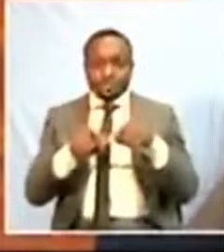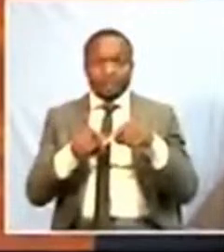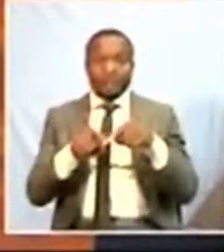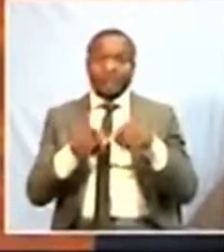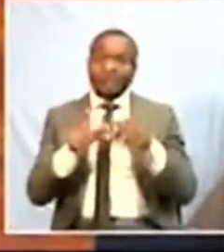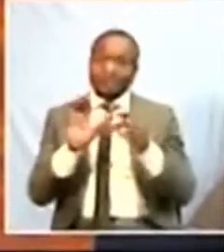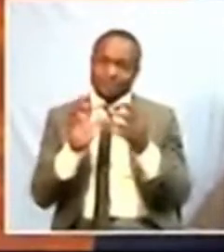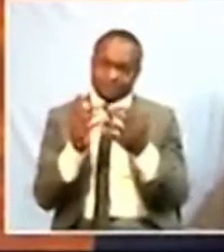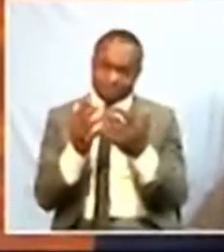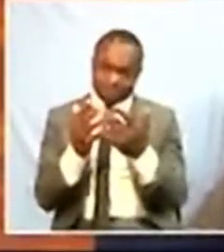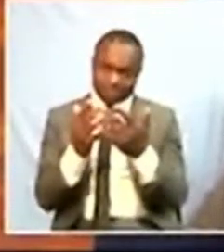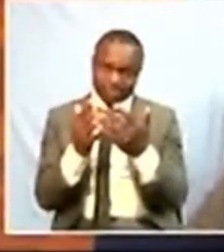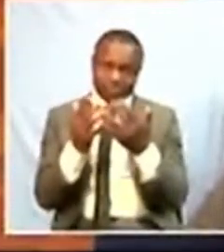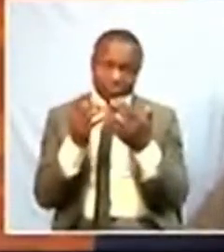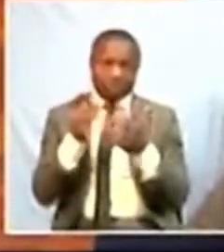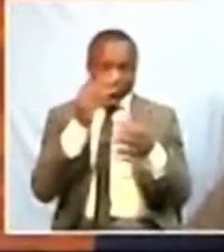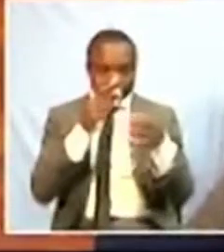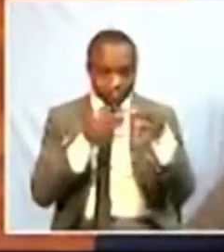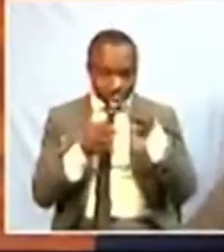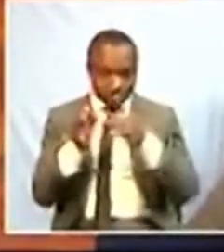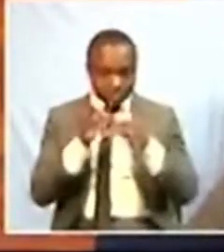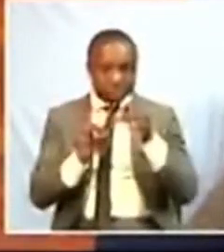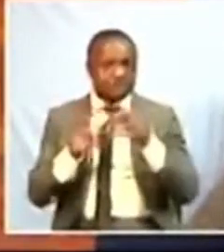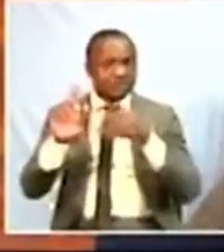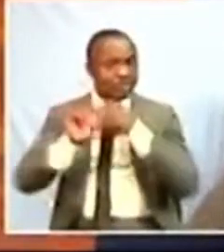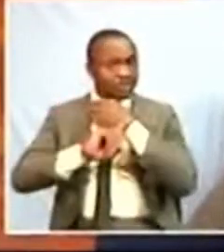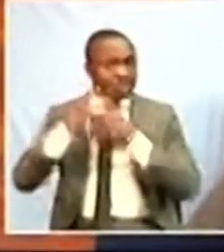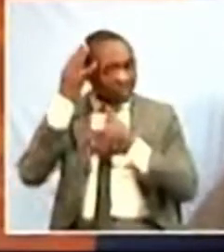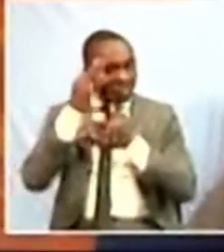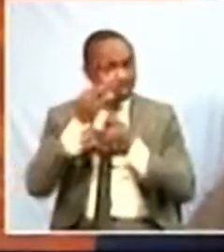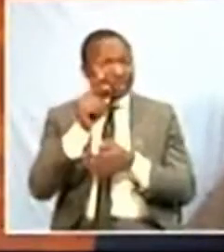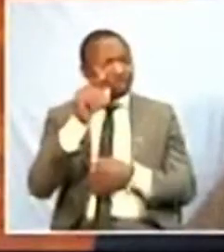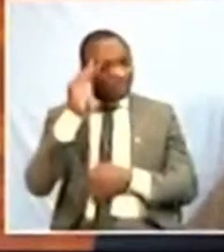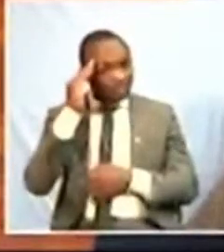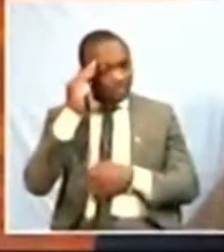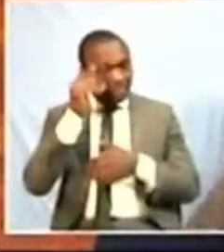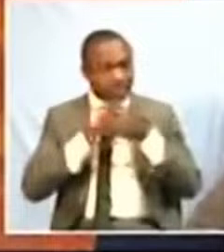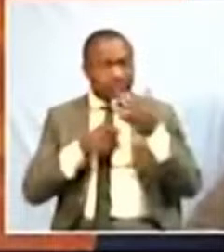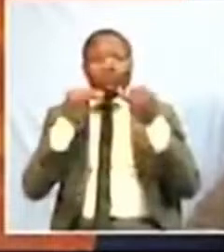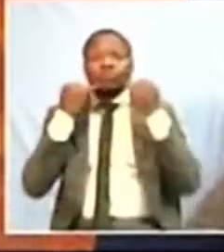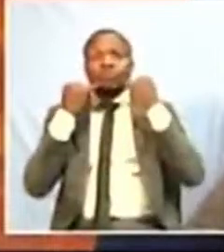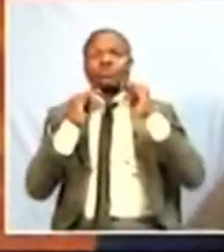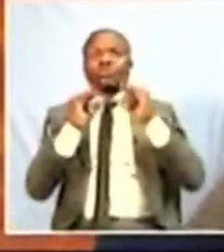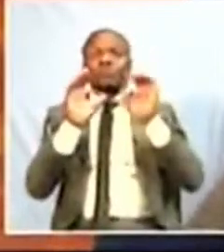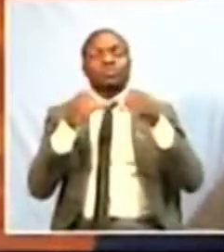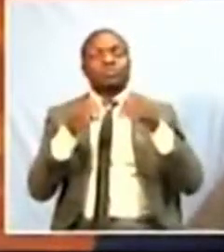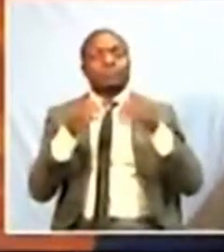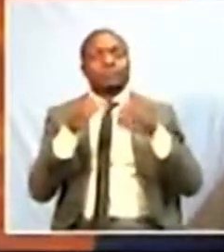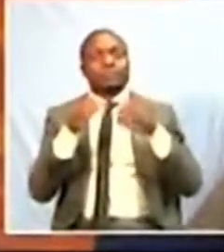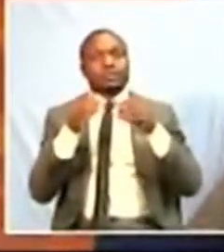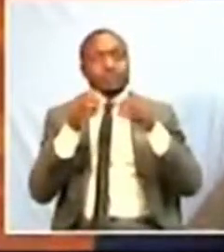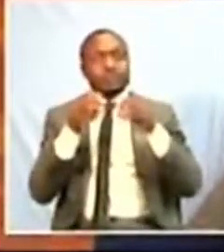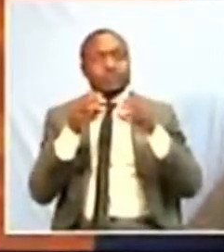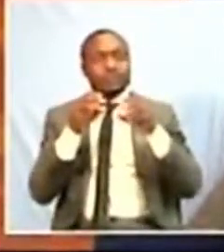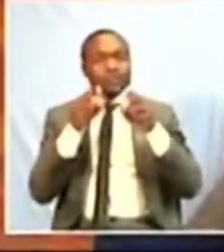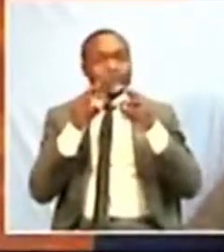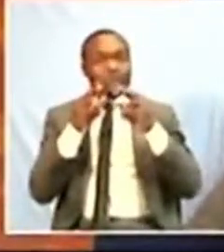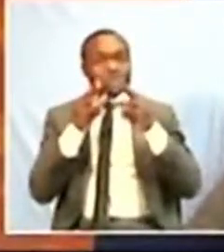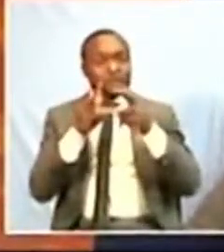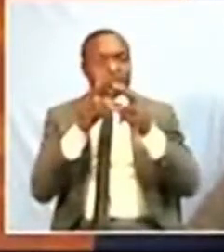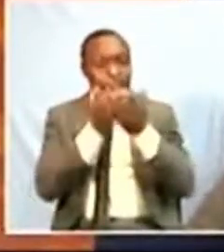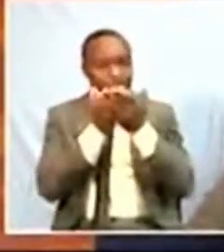Town Clerk, I wanted just you to justify. Town Clerk, you note that what you are telling this committee, the way you are presenting your